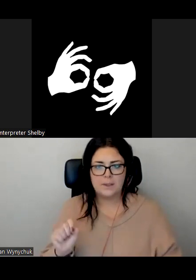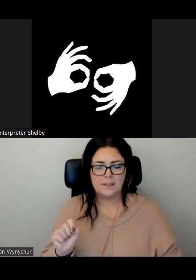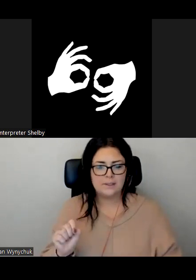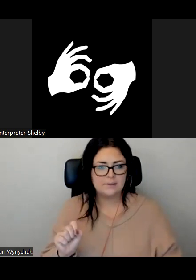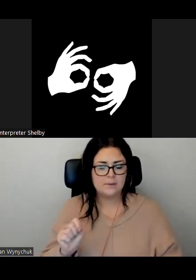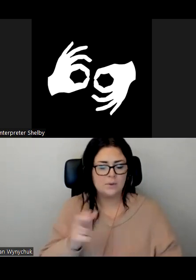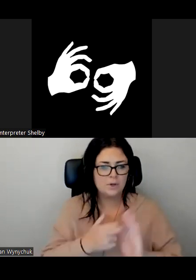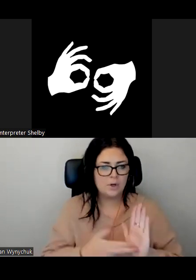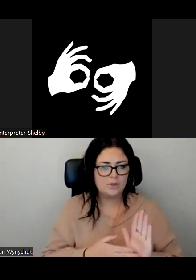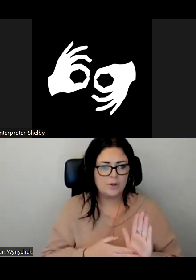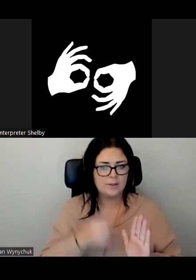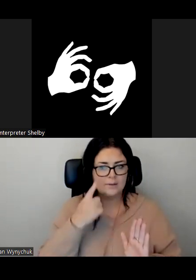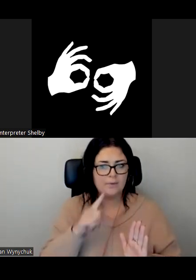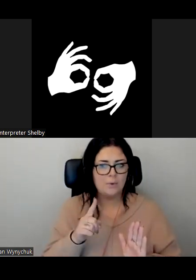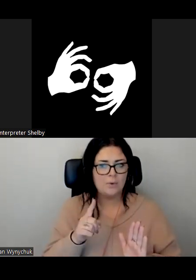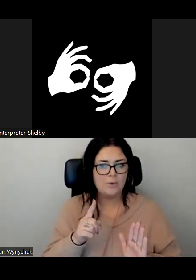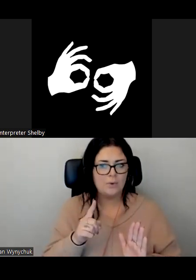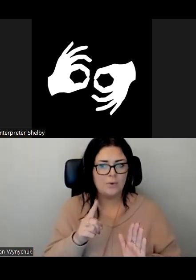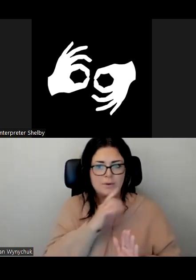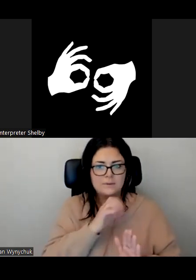metro area? No.